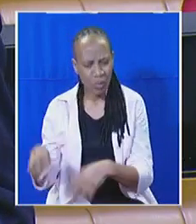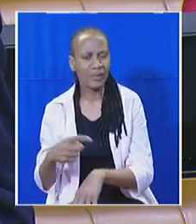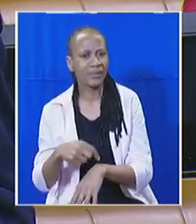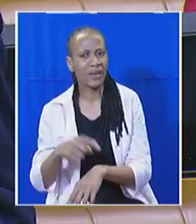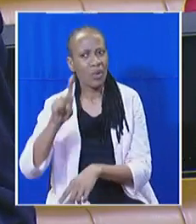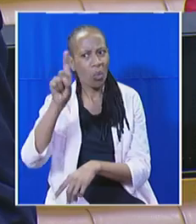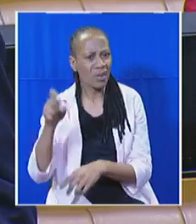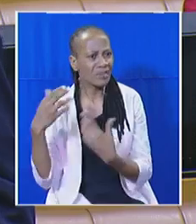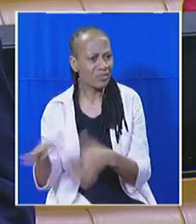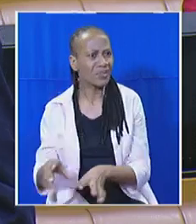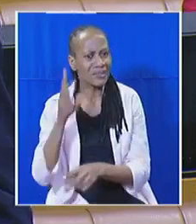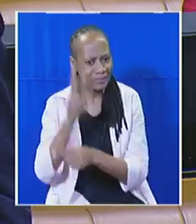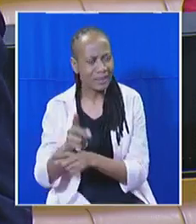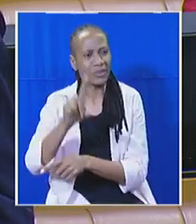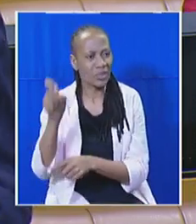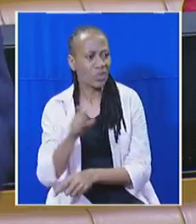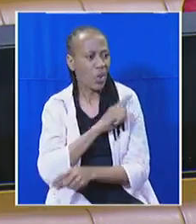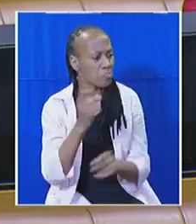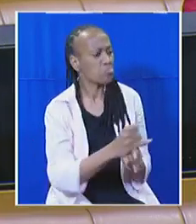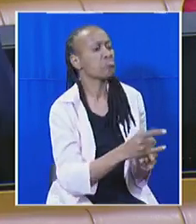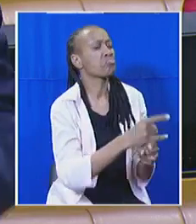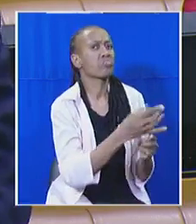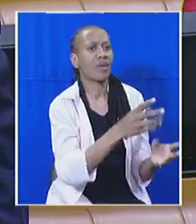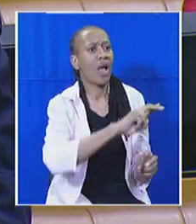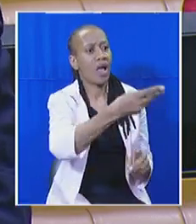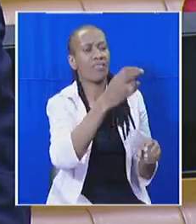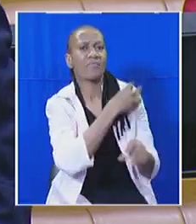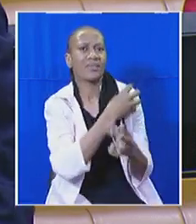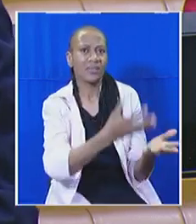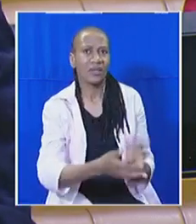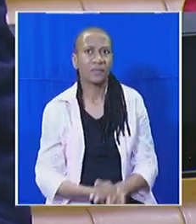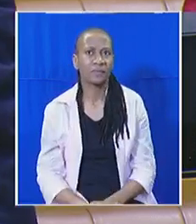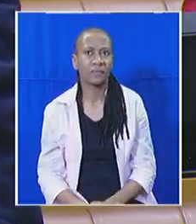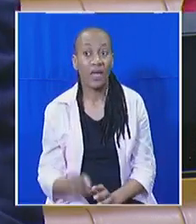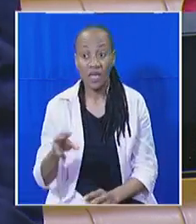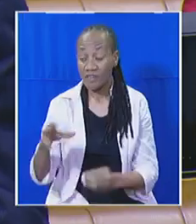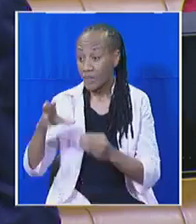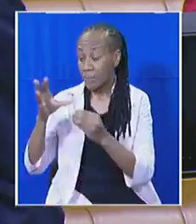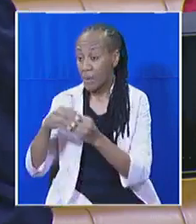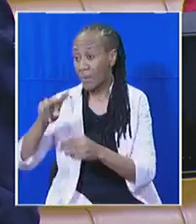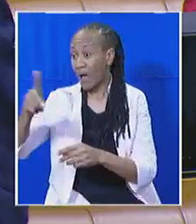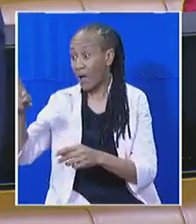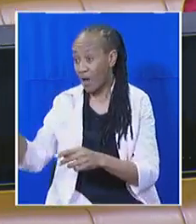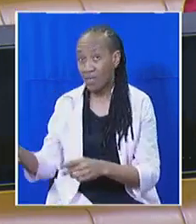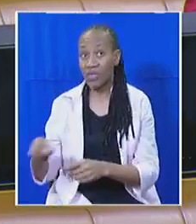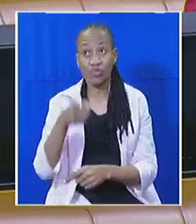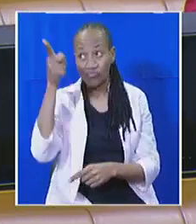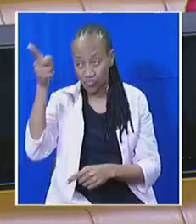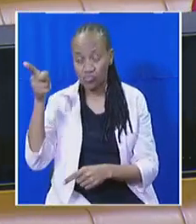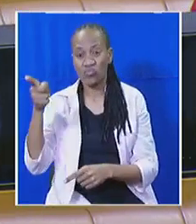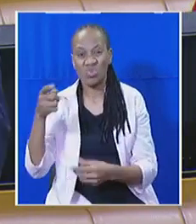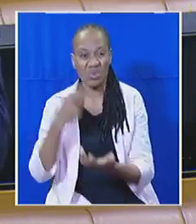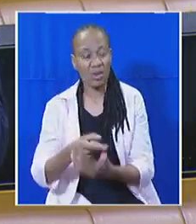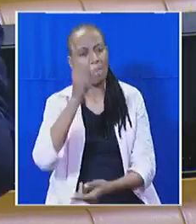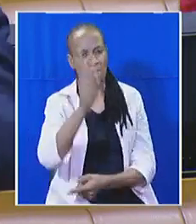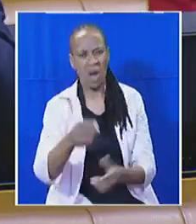question must be repeated because he was playing mraba with another minister. If it was another member of parliament somewhere, you would have quoted